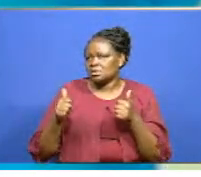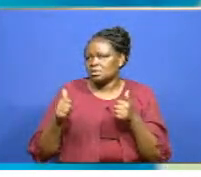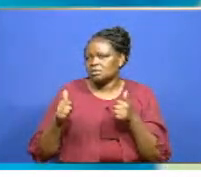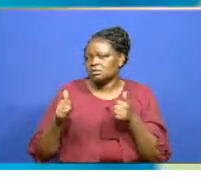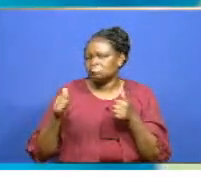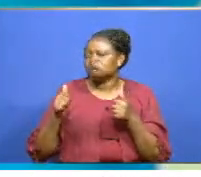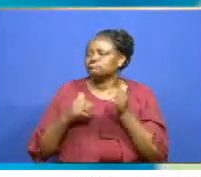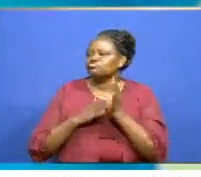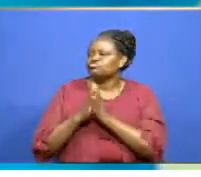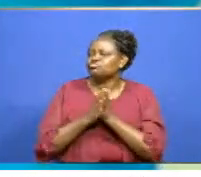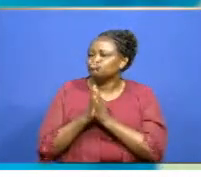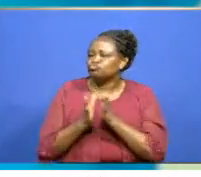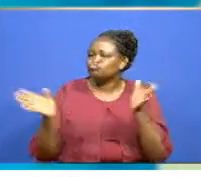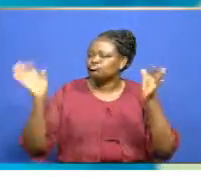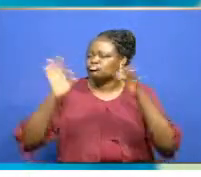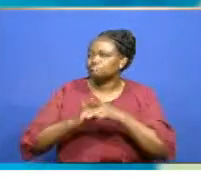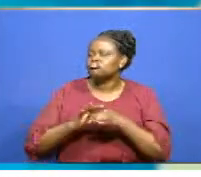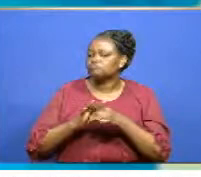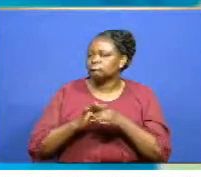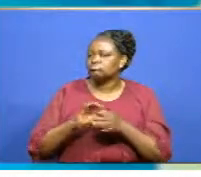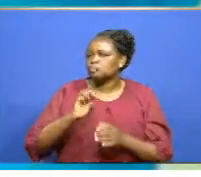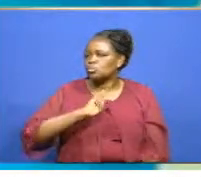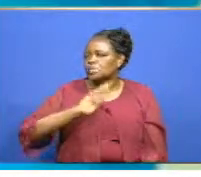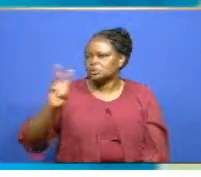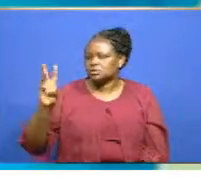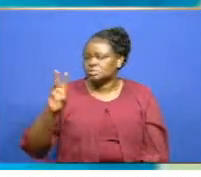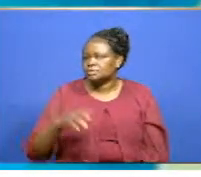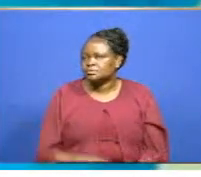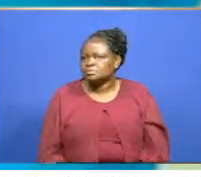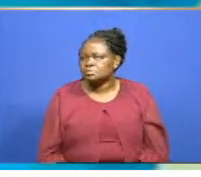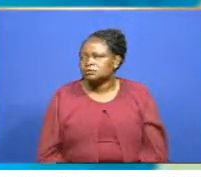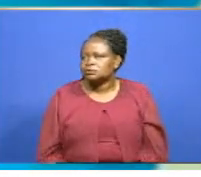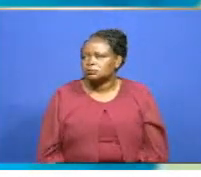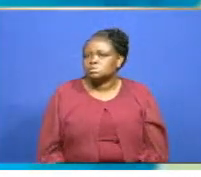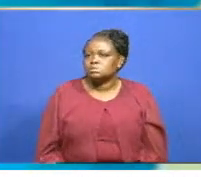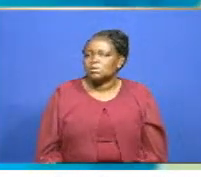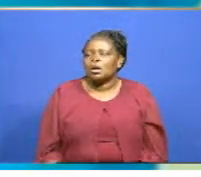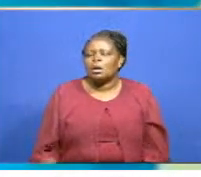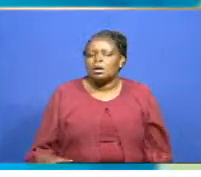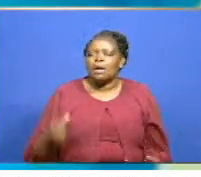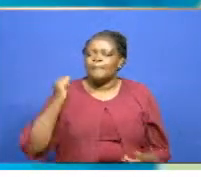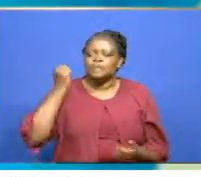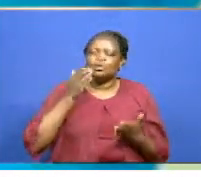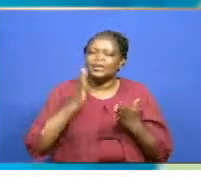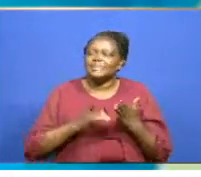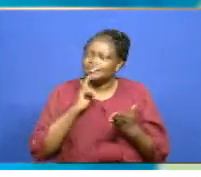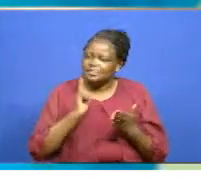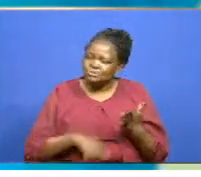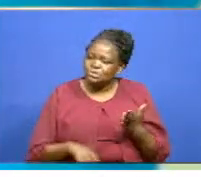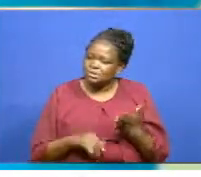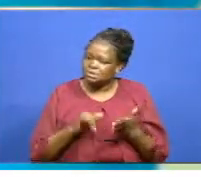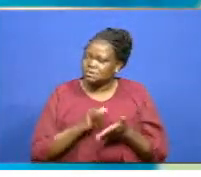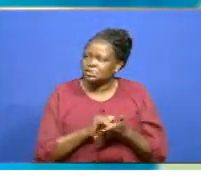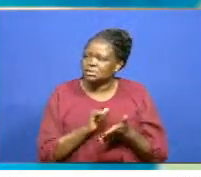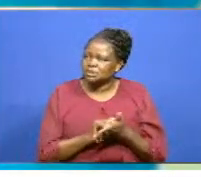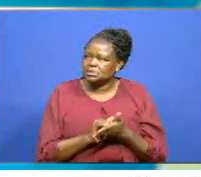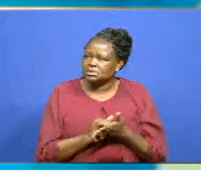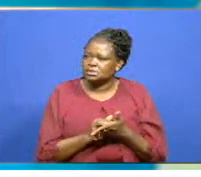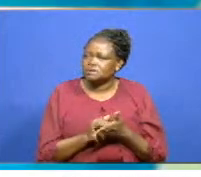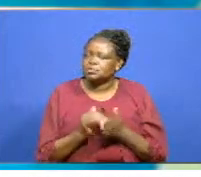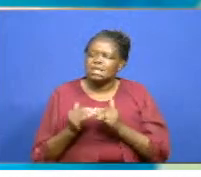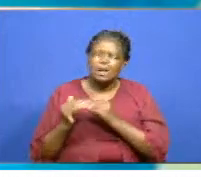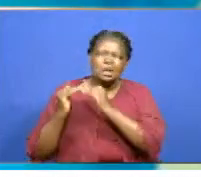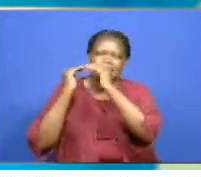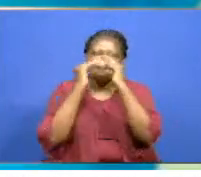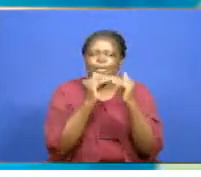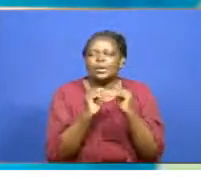azimio la kuunganisha eneo la magharibi. Na pia wachanganuzi wa siasa wanaweza sema kwamba that the democracy in